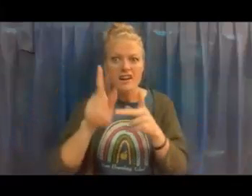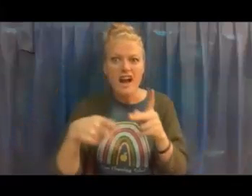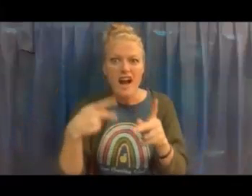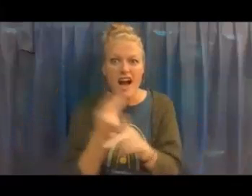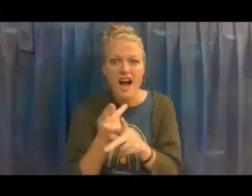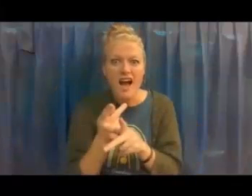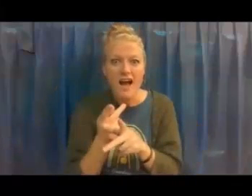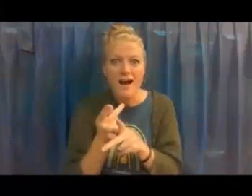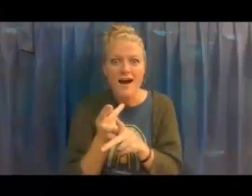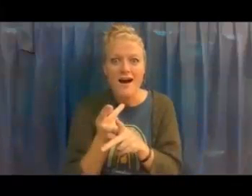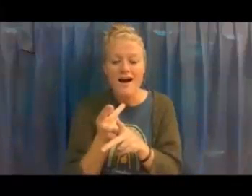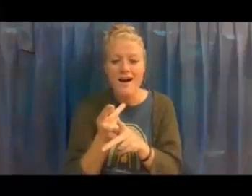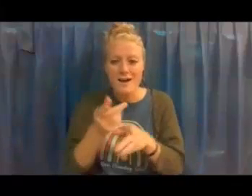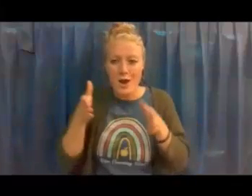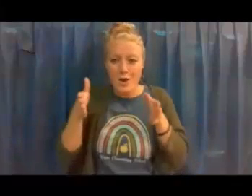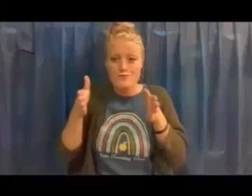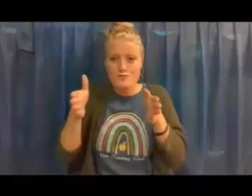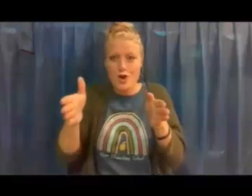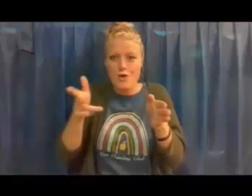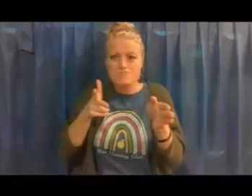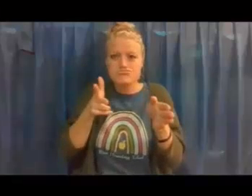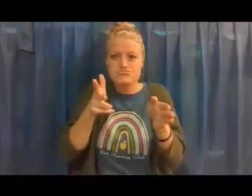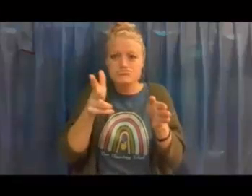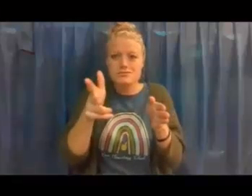This motorcycle is what kind?